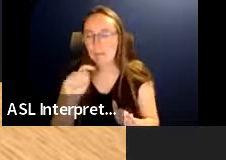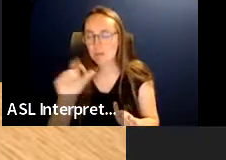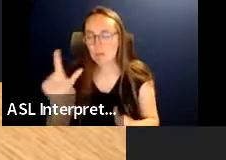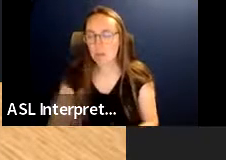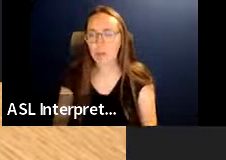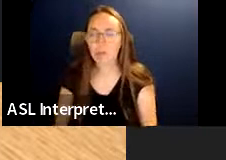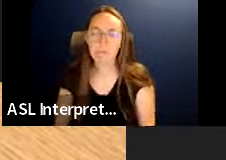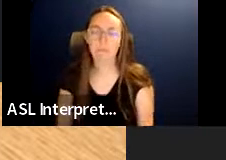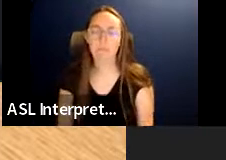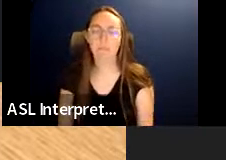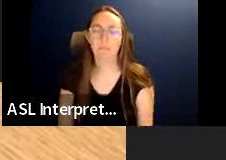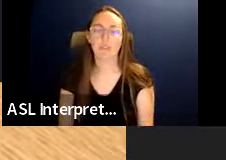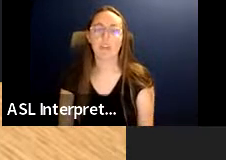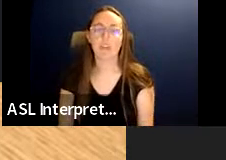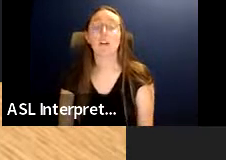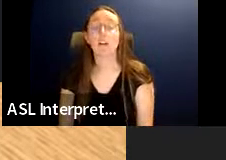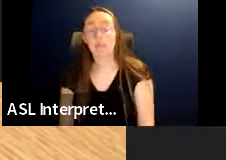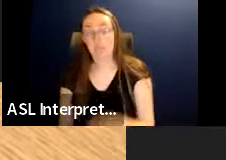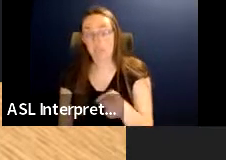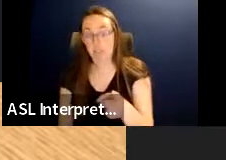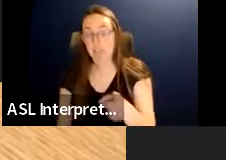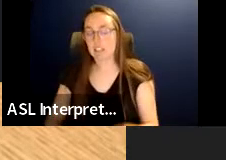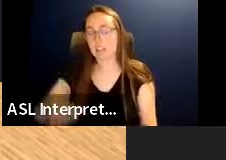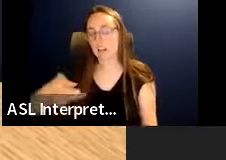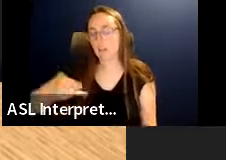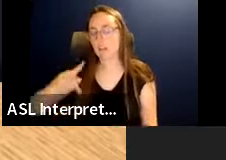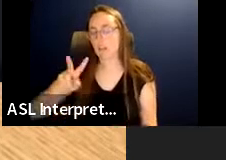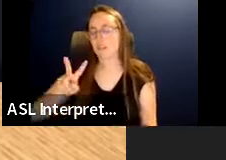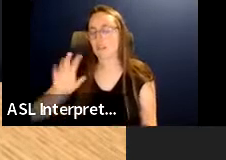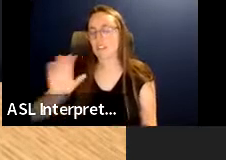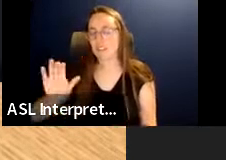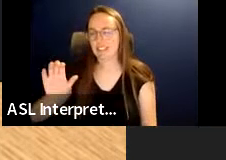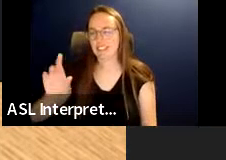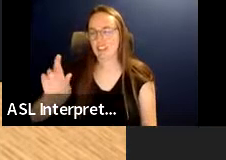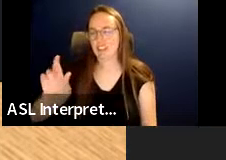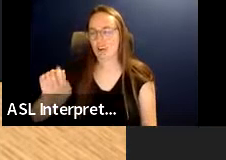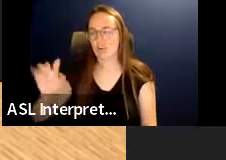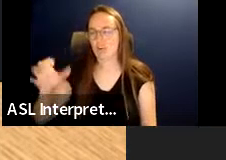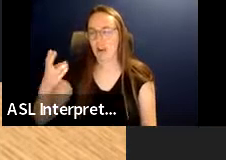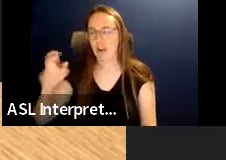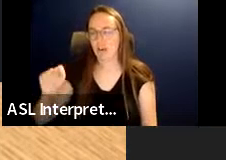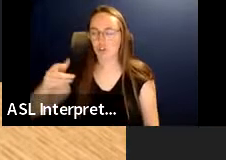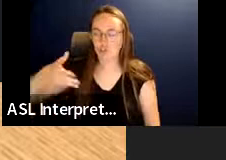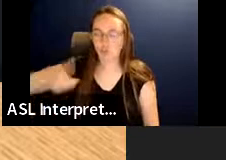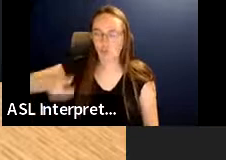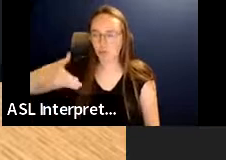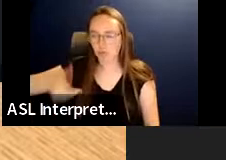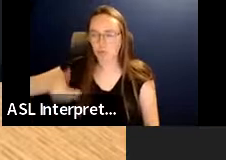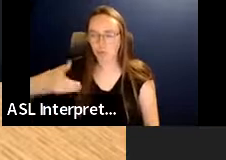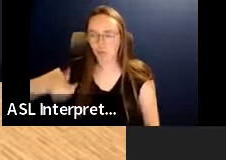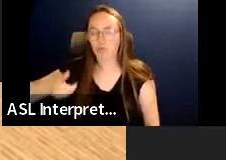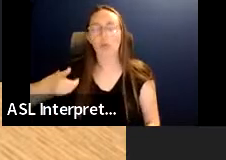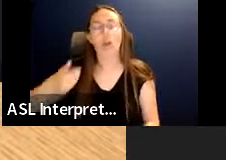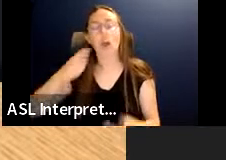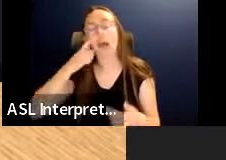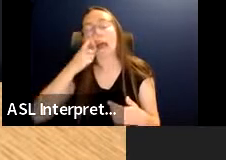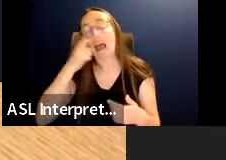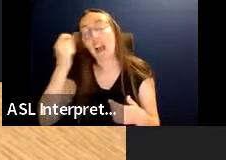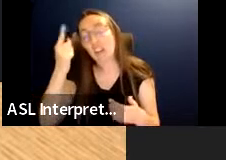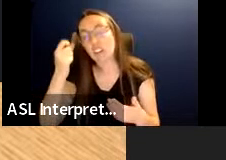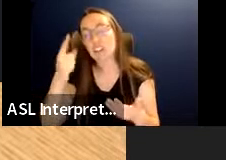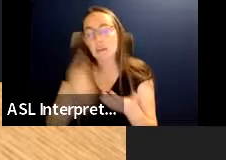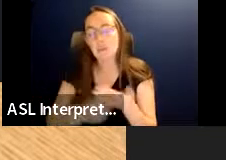Then here's that ratcheting tool. And a lot of times people have a hard time with arthritis and they have a hard time squeezing